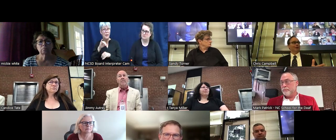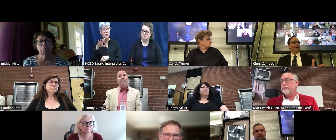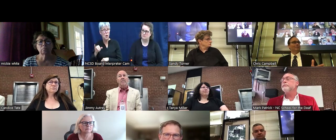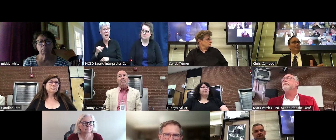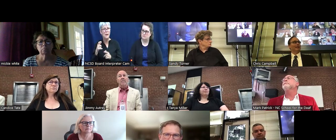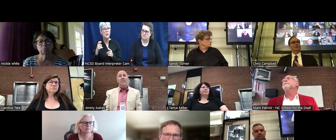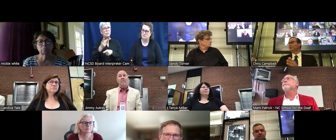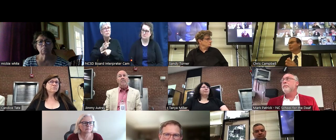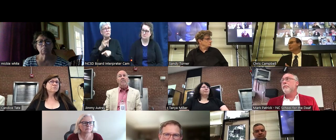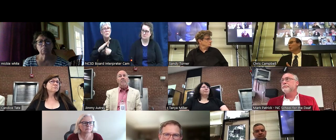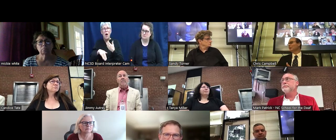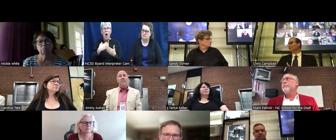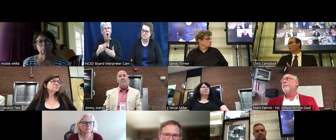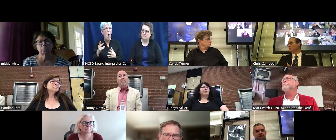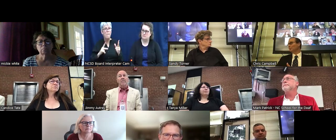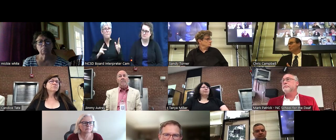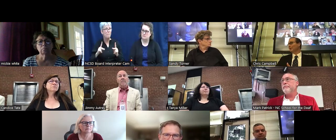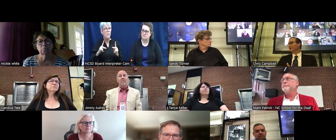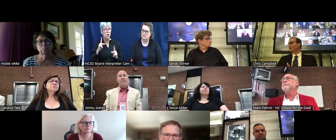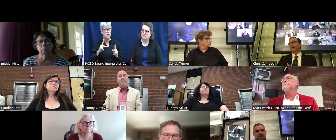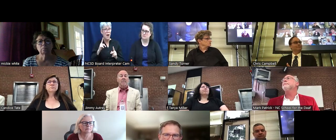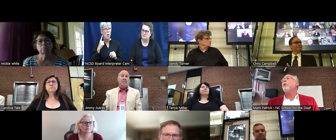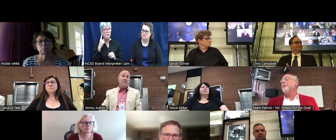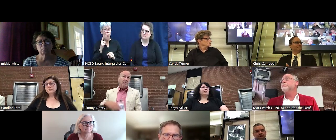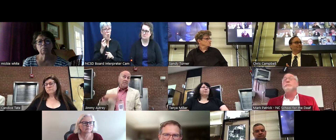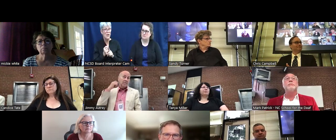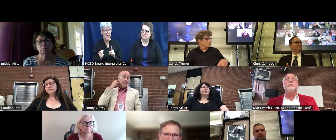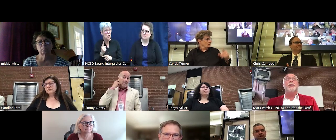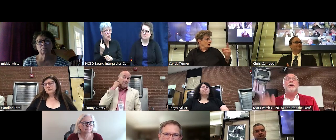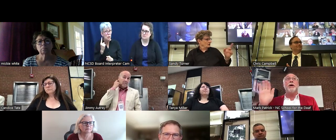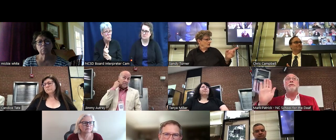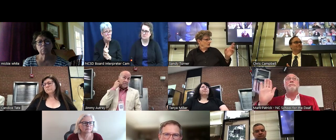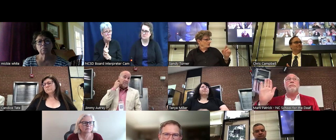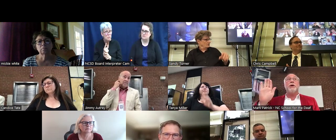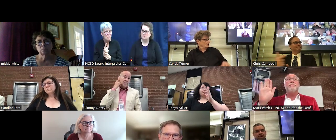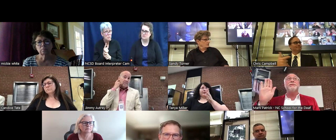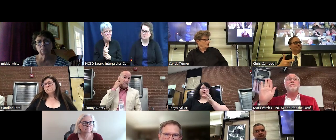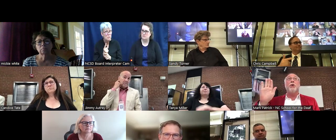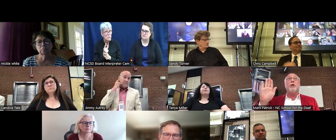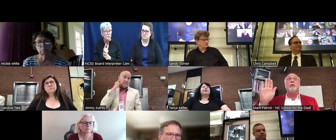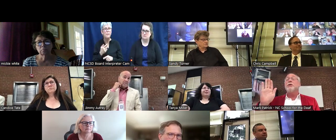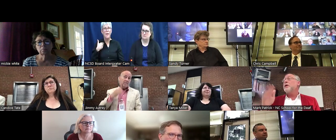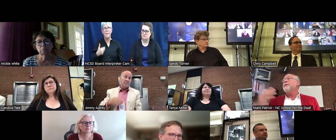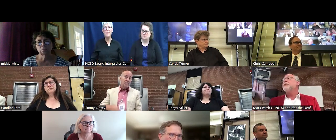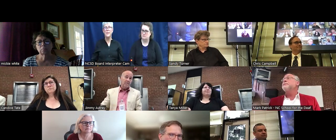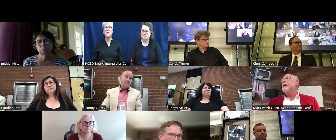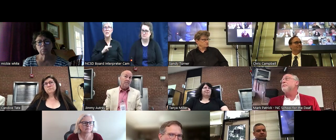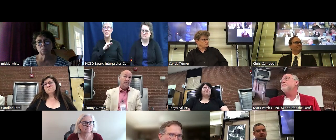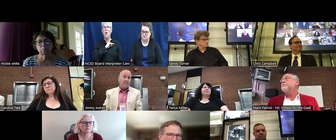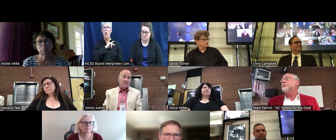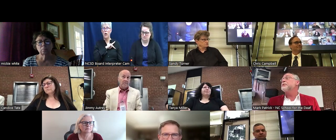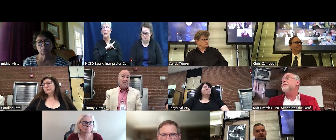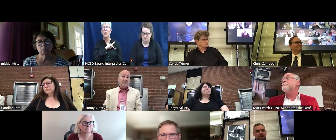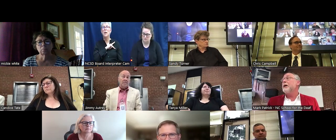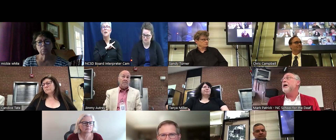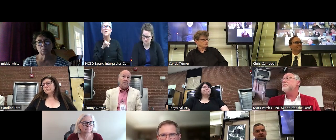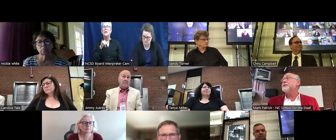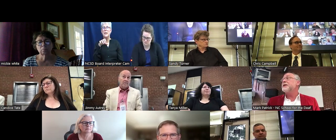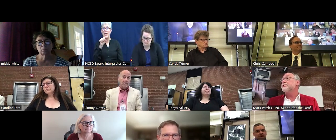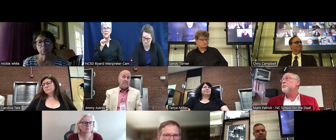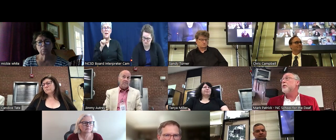personnel recommendations for the start of school for next year. And this is Mark, and that would certainly be